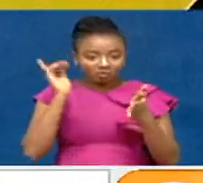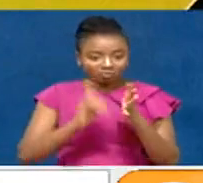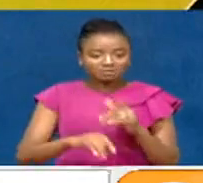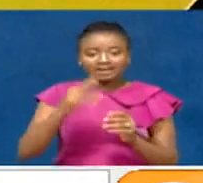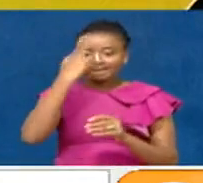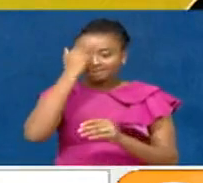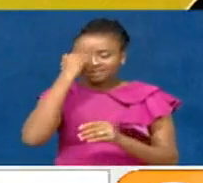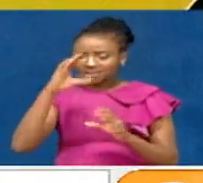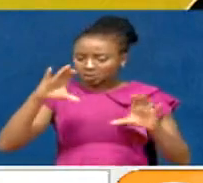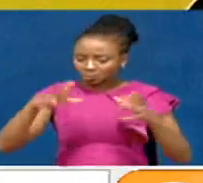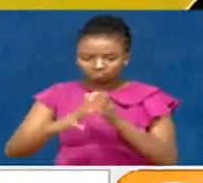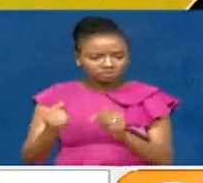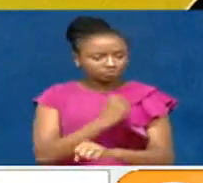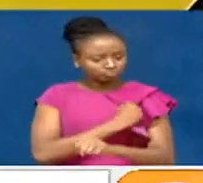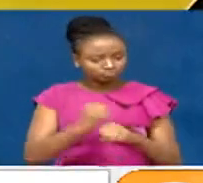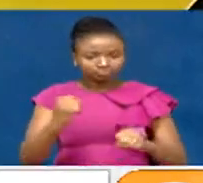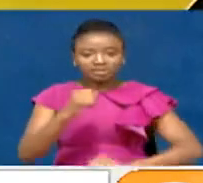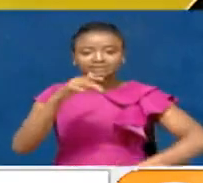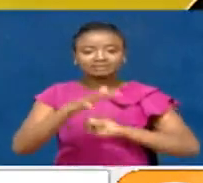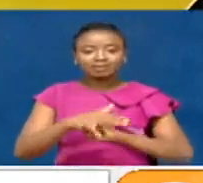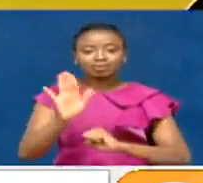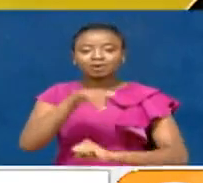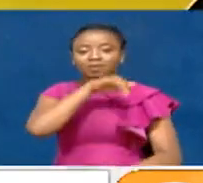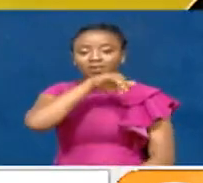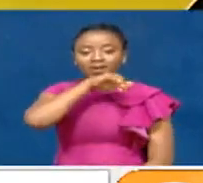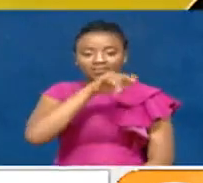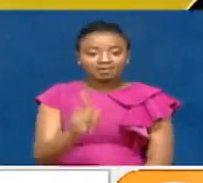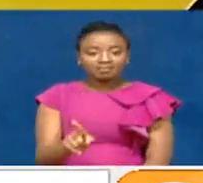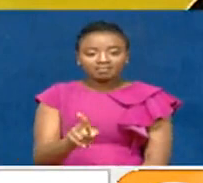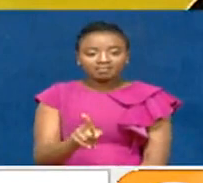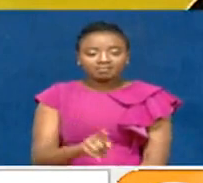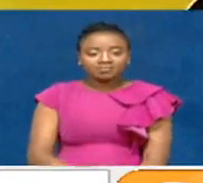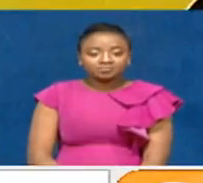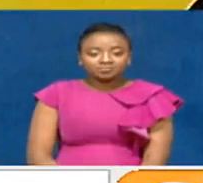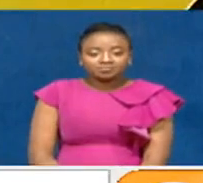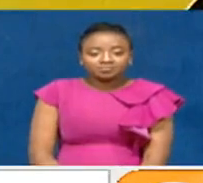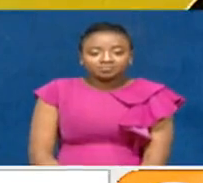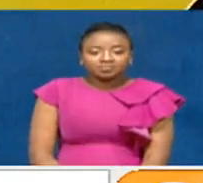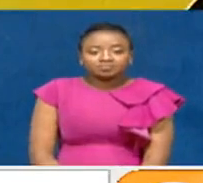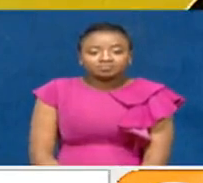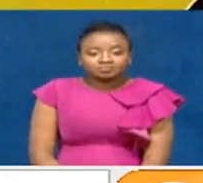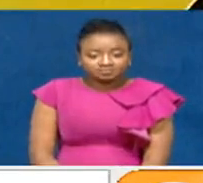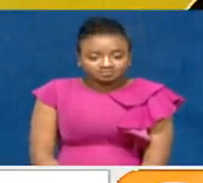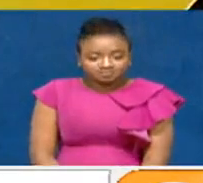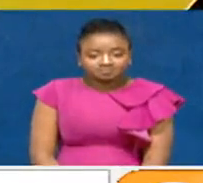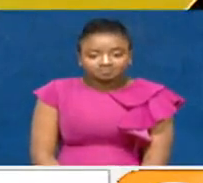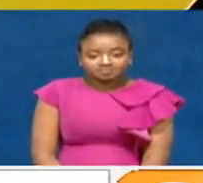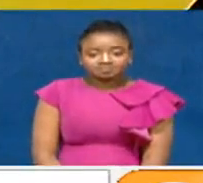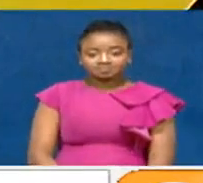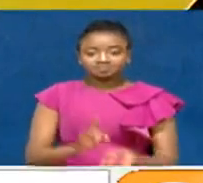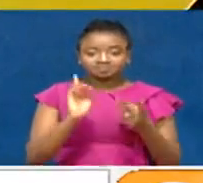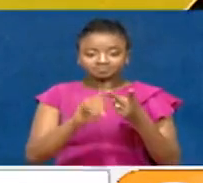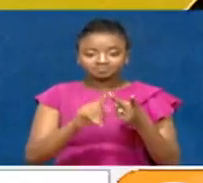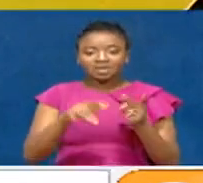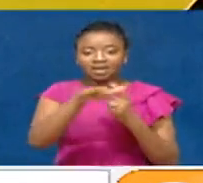Maasai community firmly supports Azimio la Umoja and Raila Odinga's bid for the presidency. The lawmaker's bid was backed by